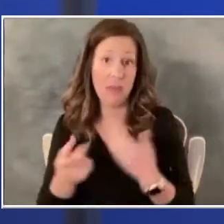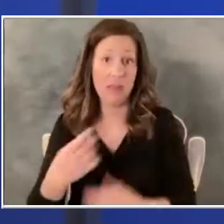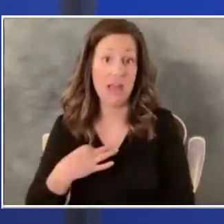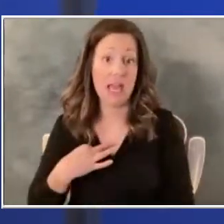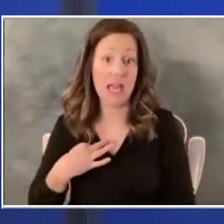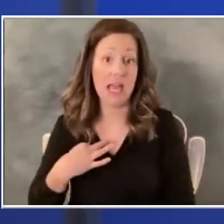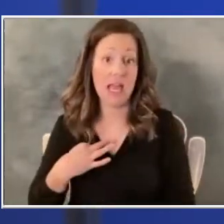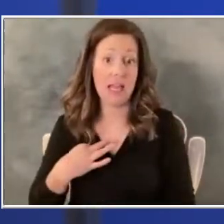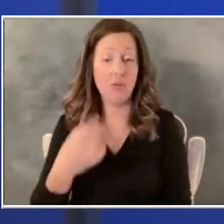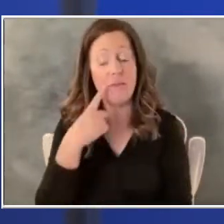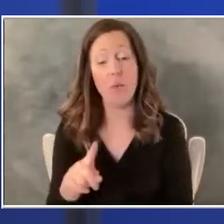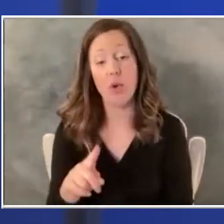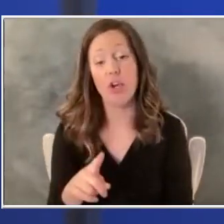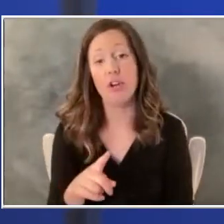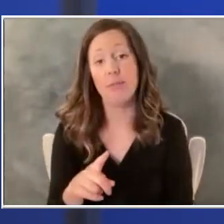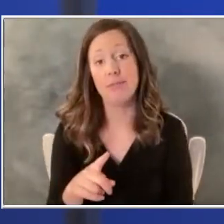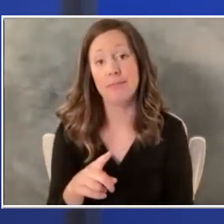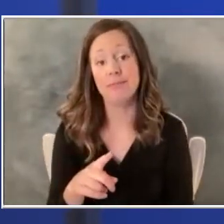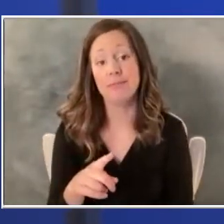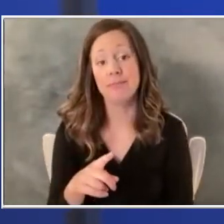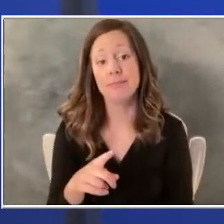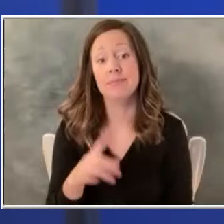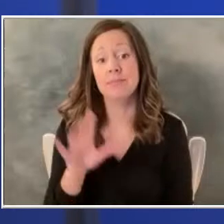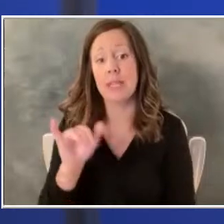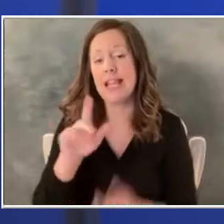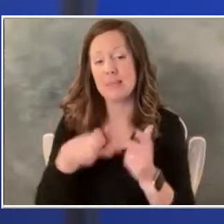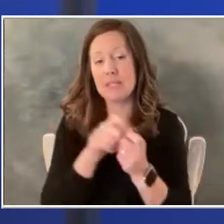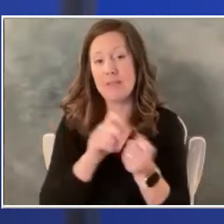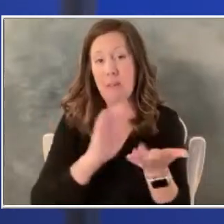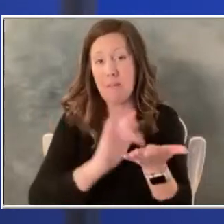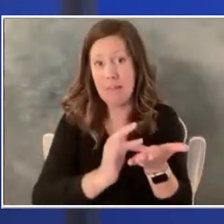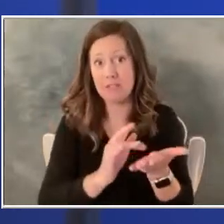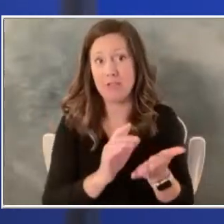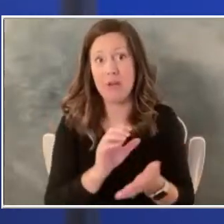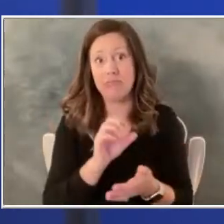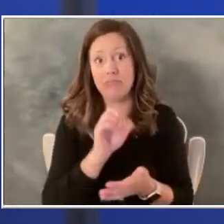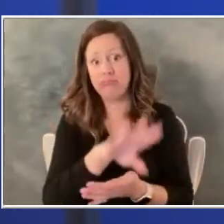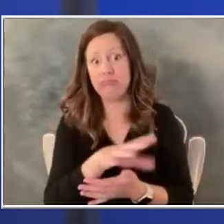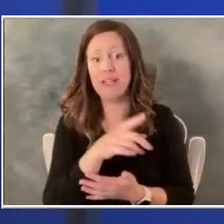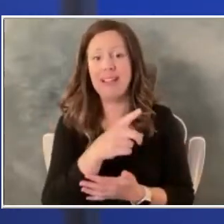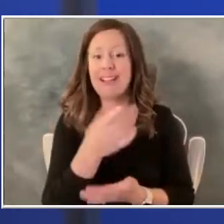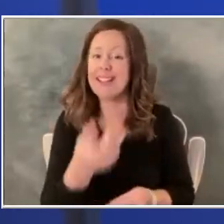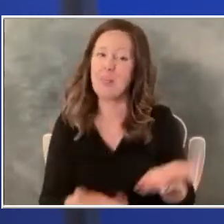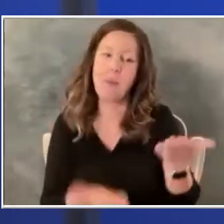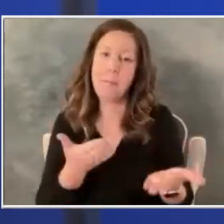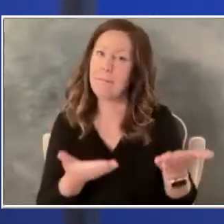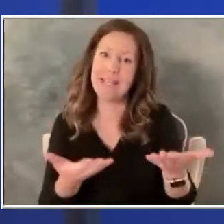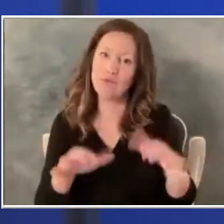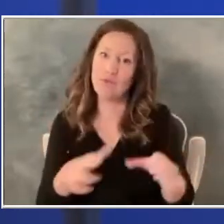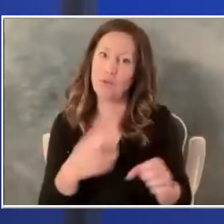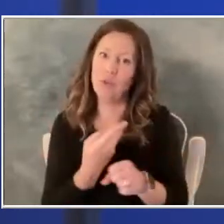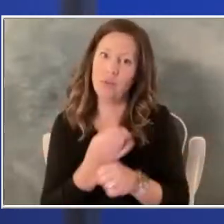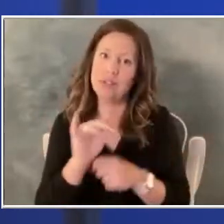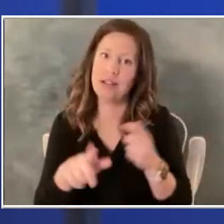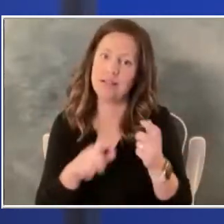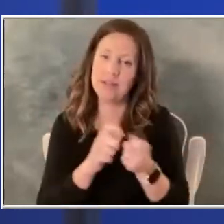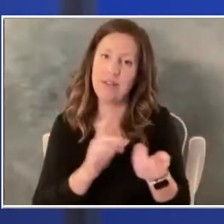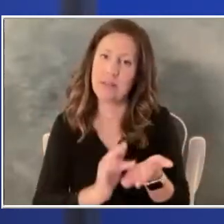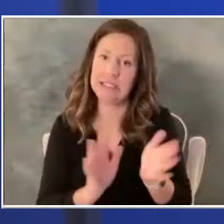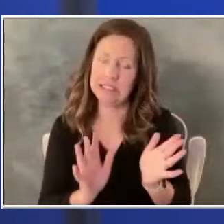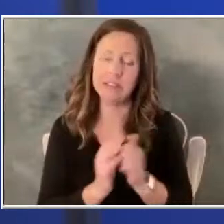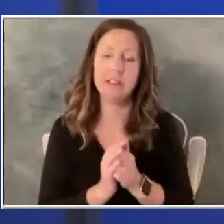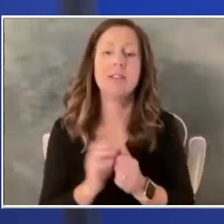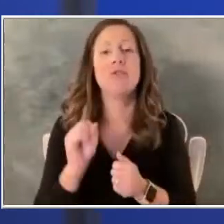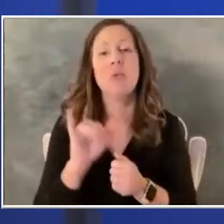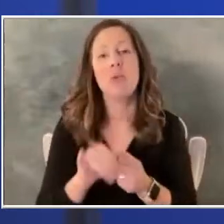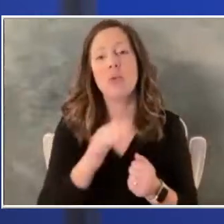a pharmacologic intervention, that probably don't want to take tamoxifen. So these women are given these